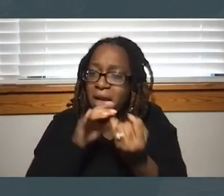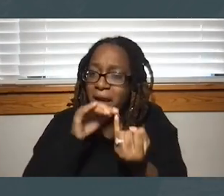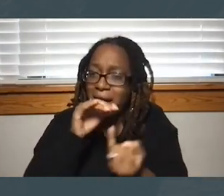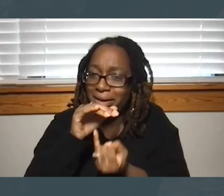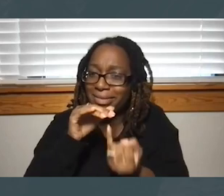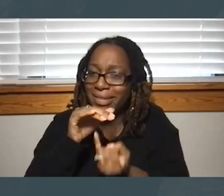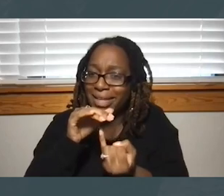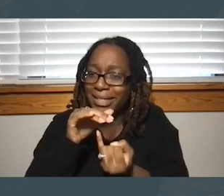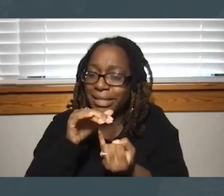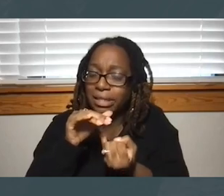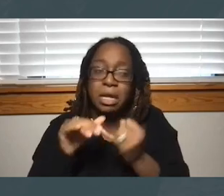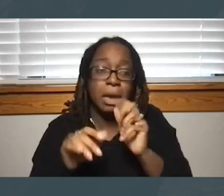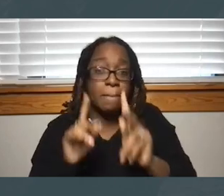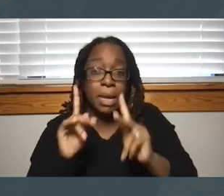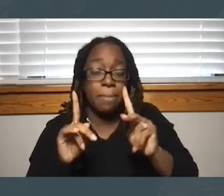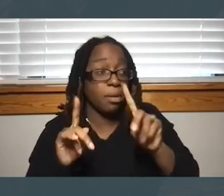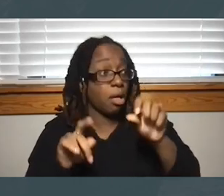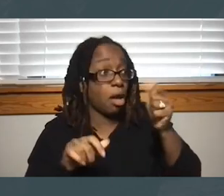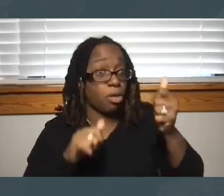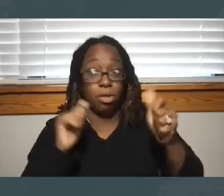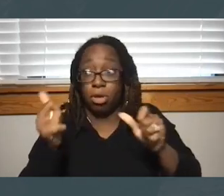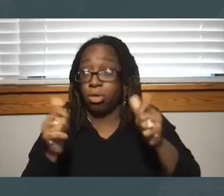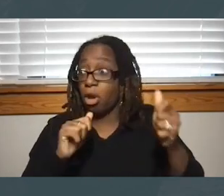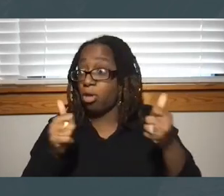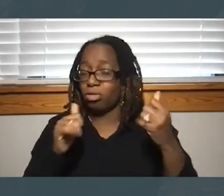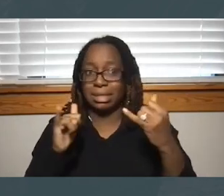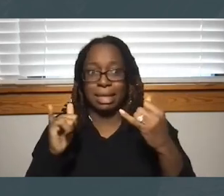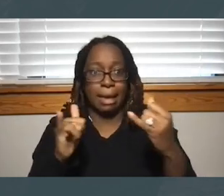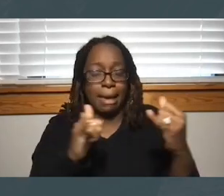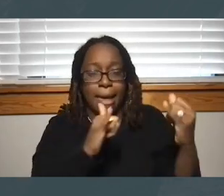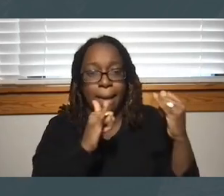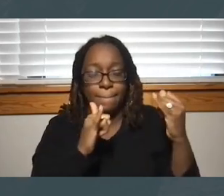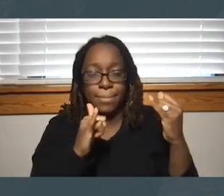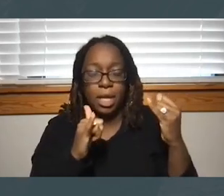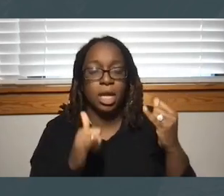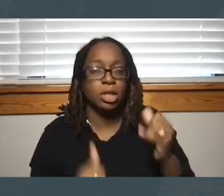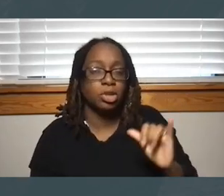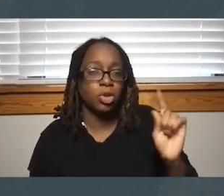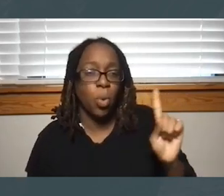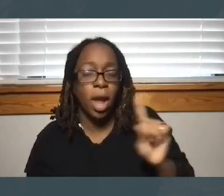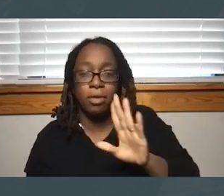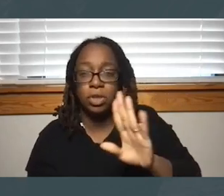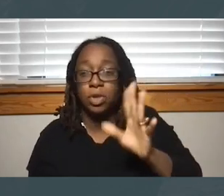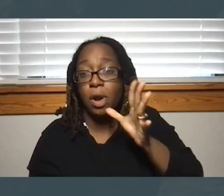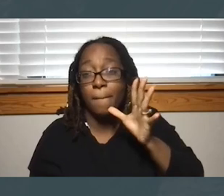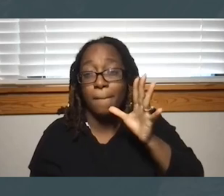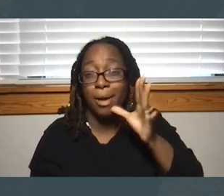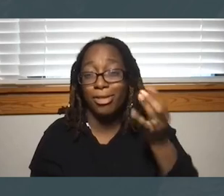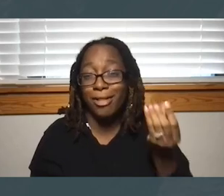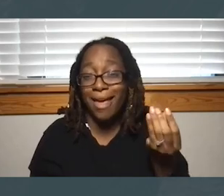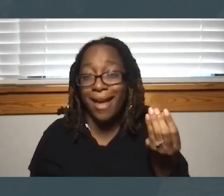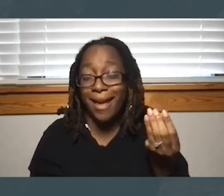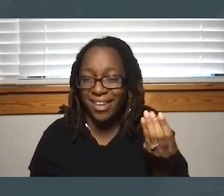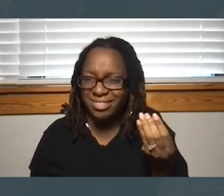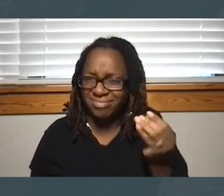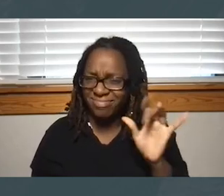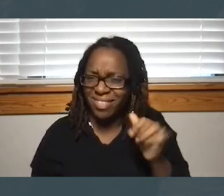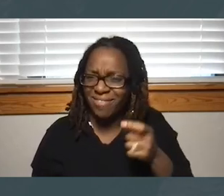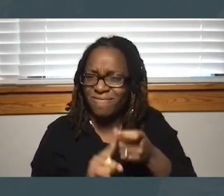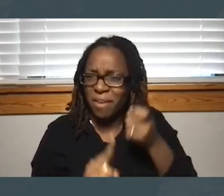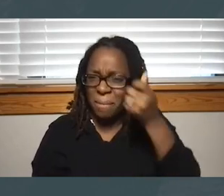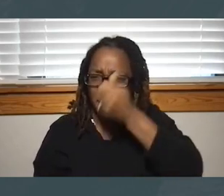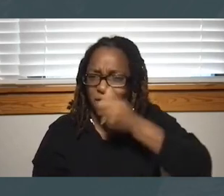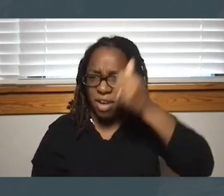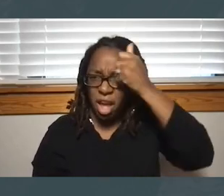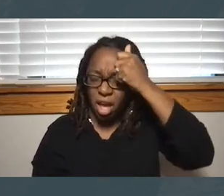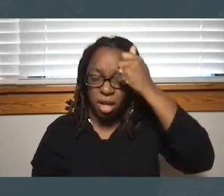the motherland, the place of departure has been left behind, right? So from the very beginning, it's more